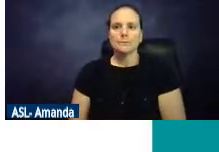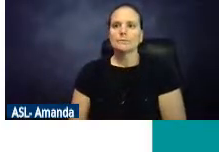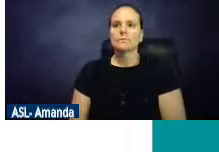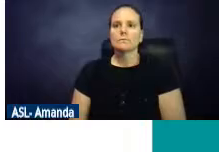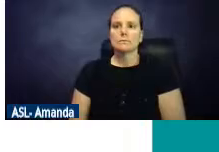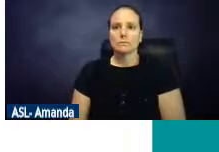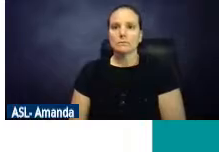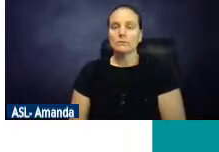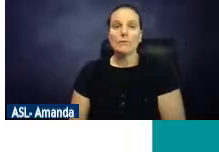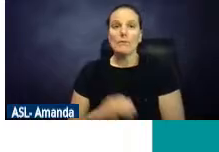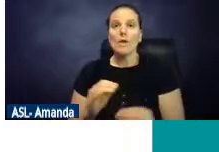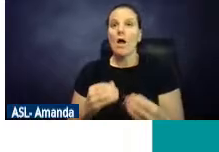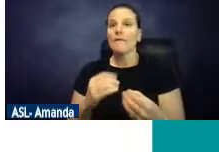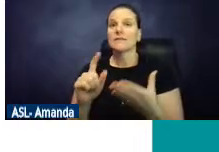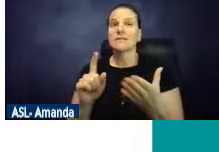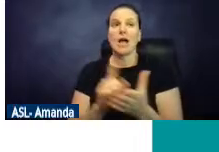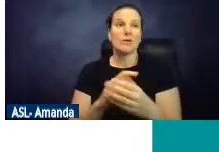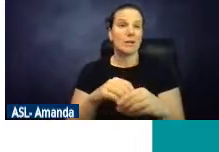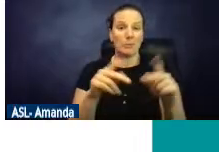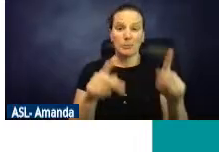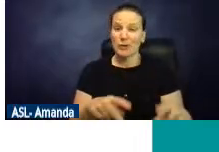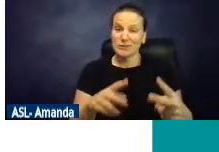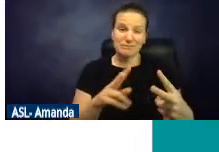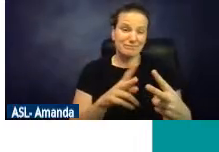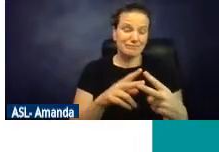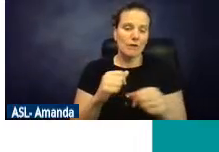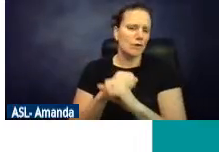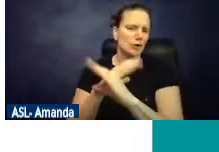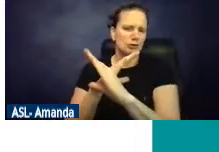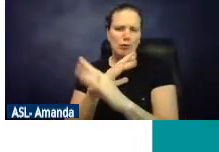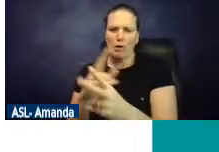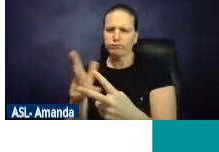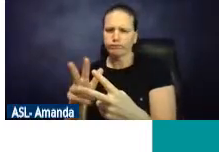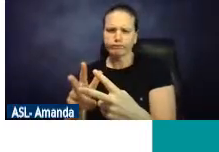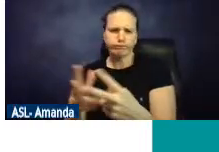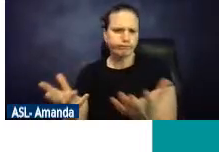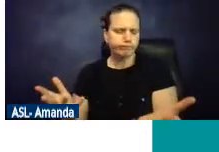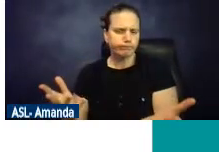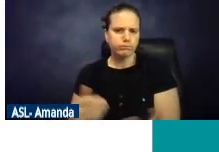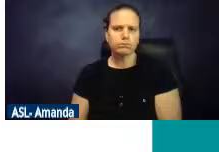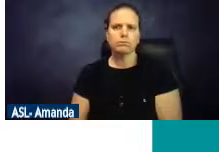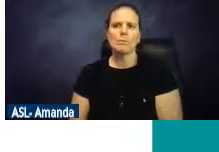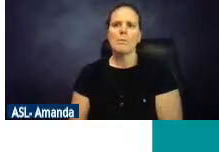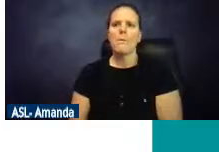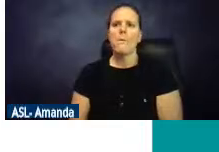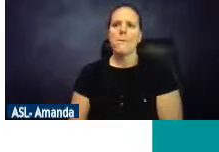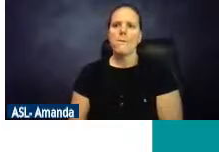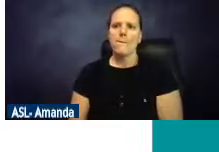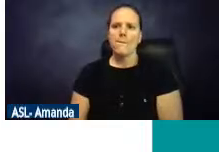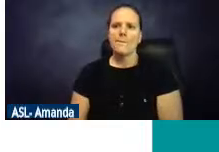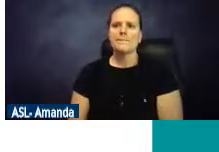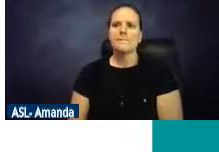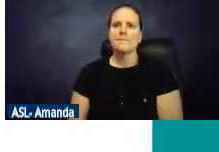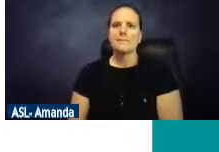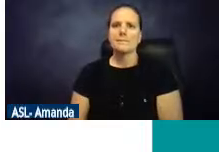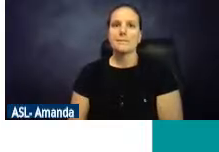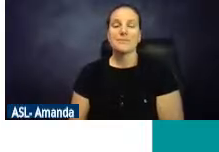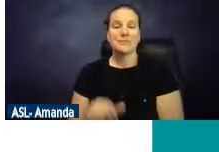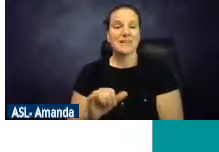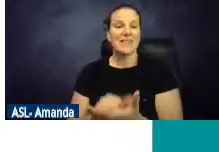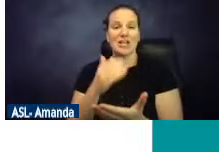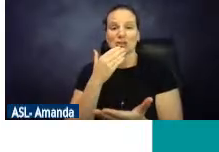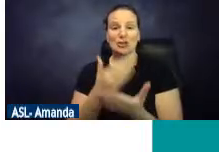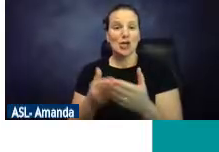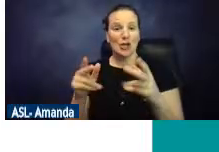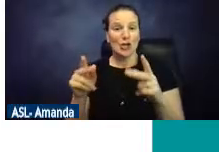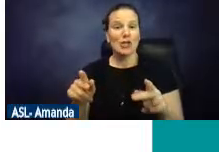those office hours either in person or virtual. But once again, this is the good news slide that we